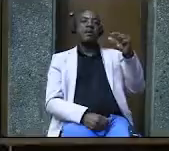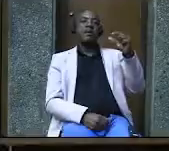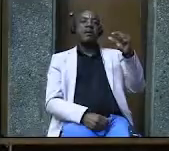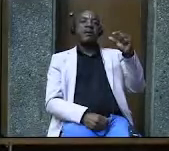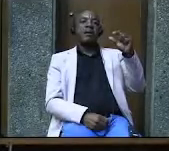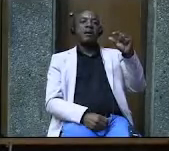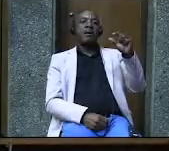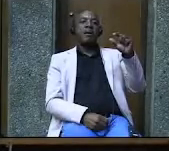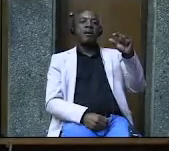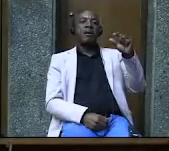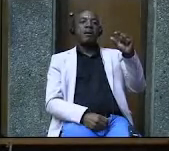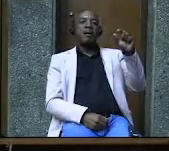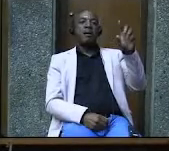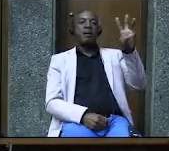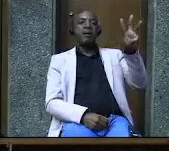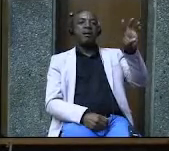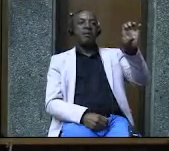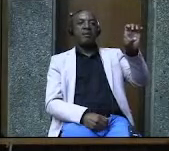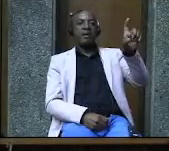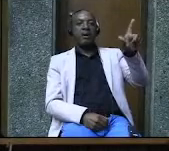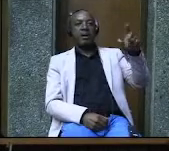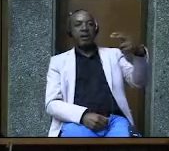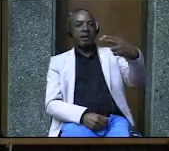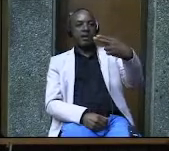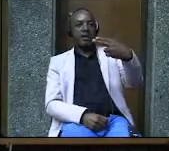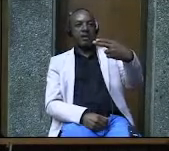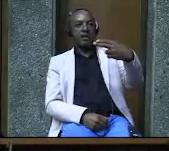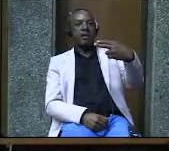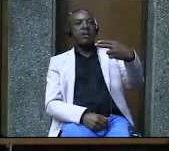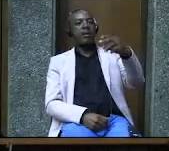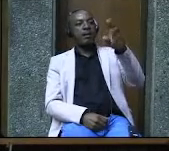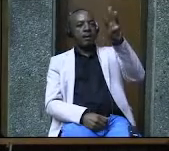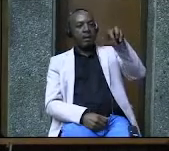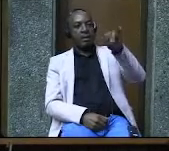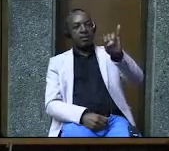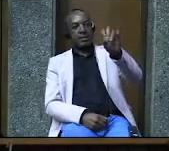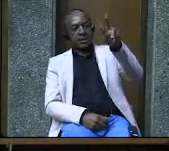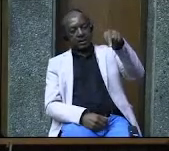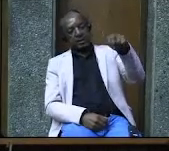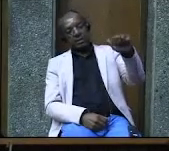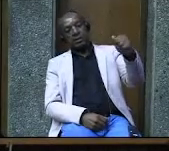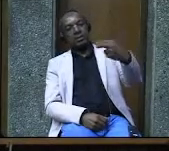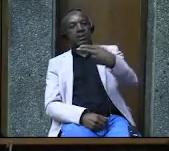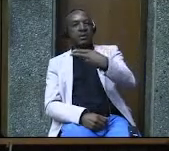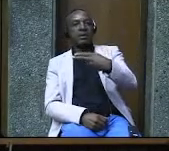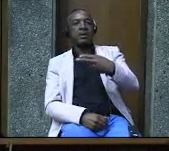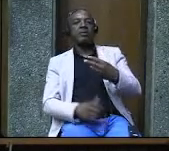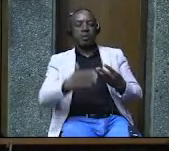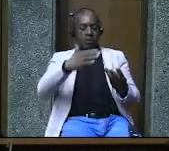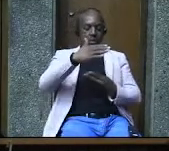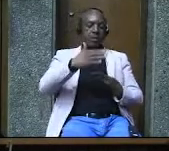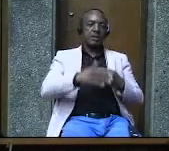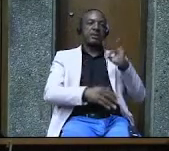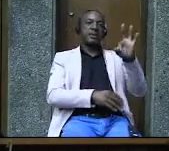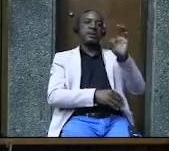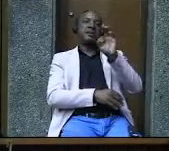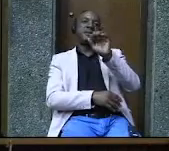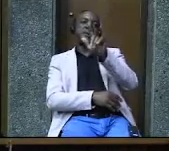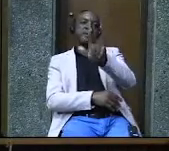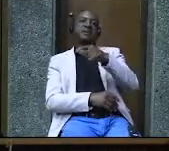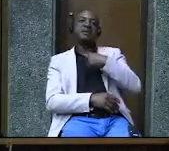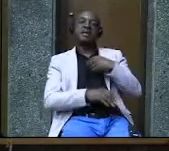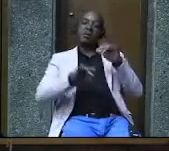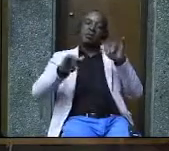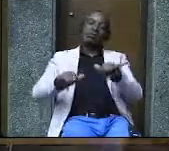ho tswa ka Watersdal. Ward 36. Batswadi re dula ka mo Watersdal ka